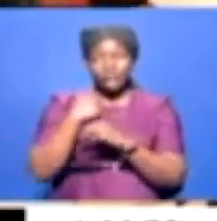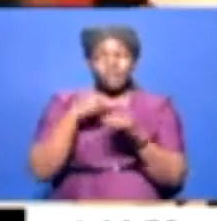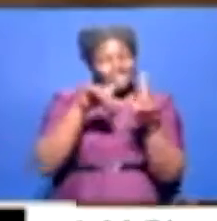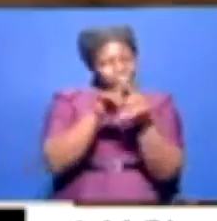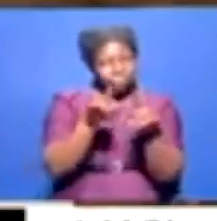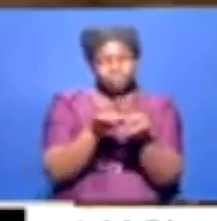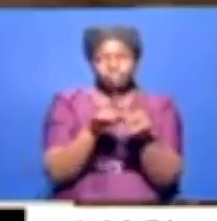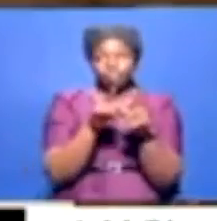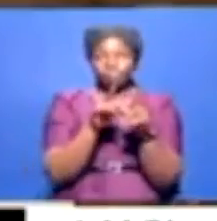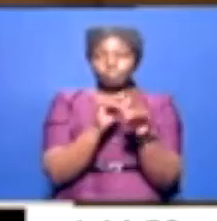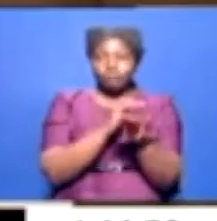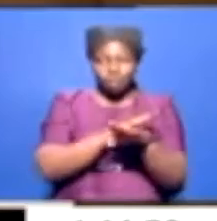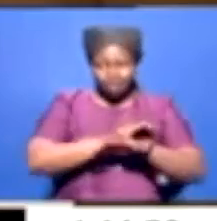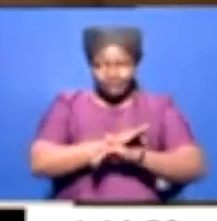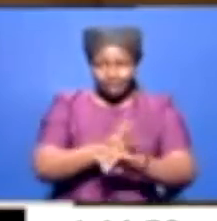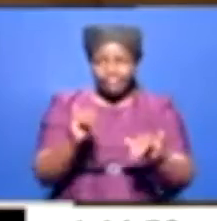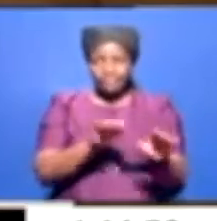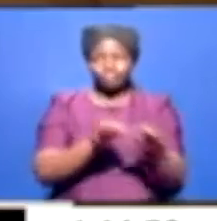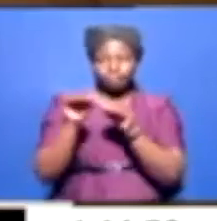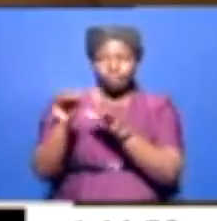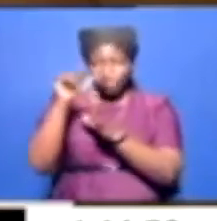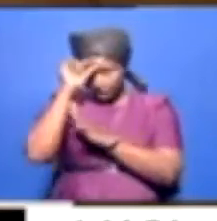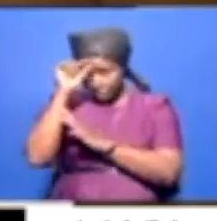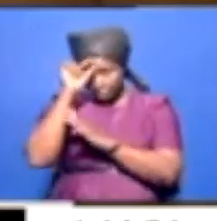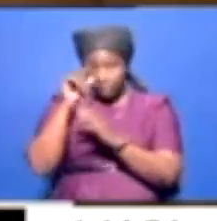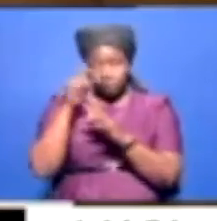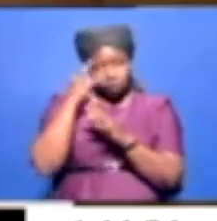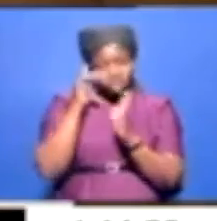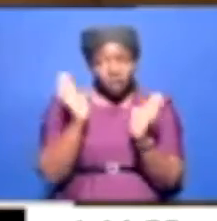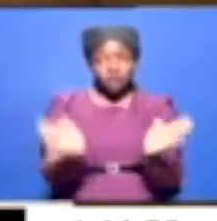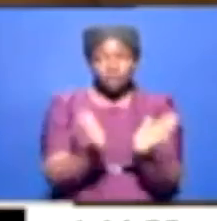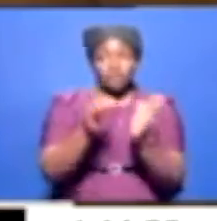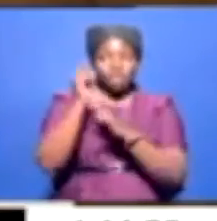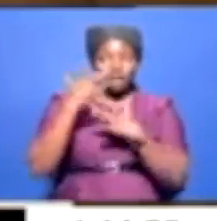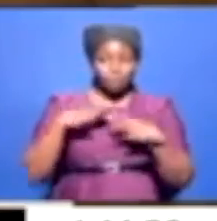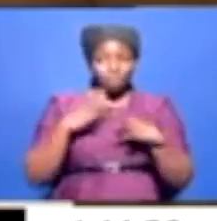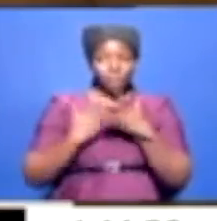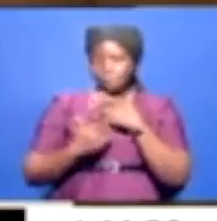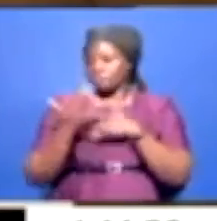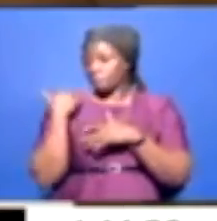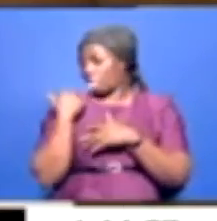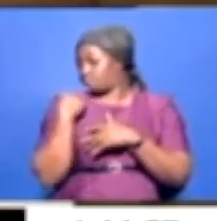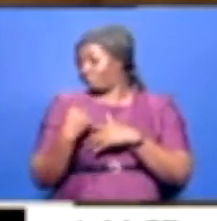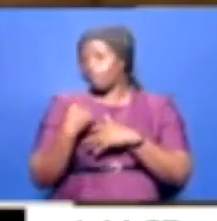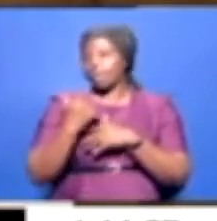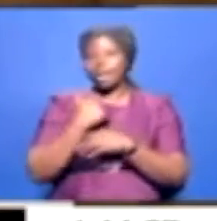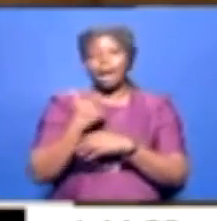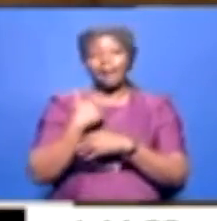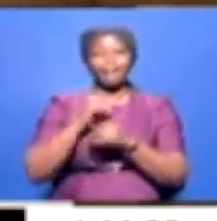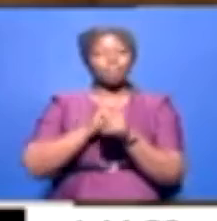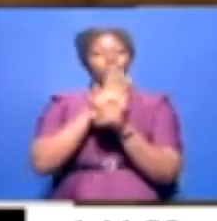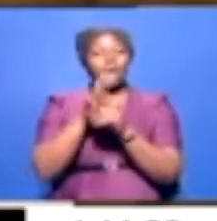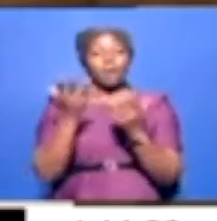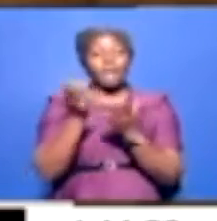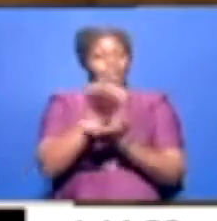well-being of Kenyans. We just came from a difficult period of COVID where the economy was completely shattered, and we would not want